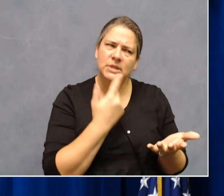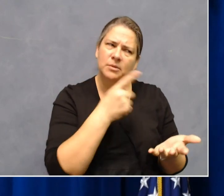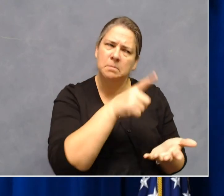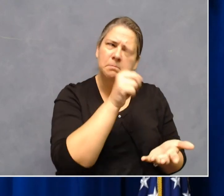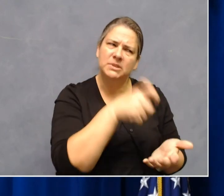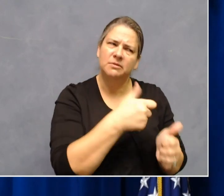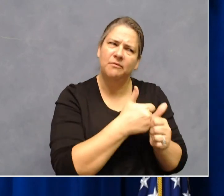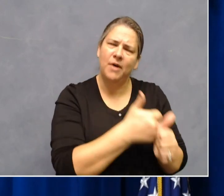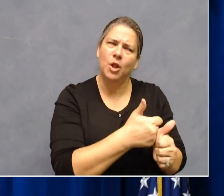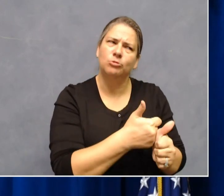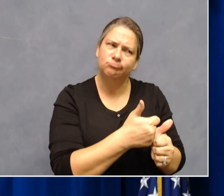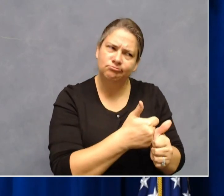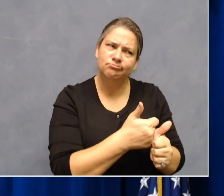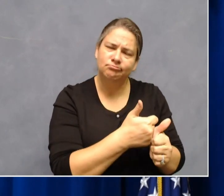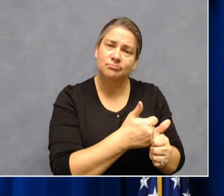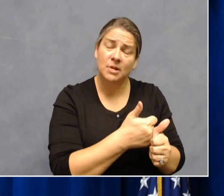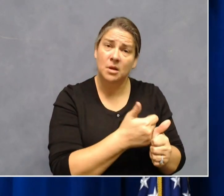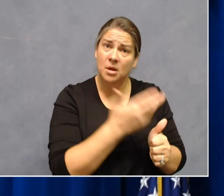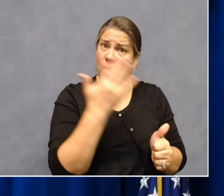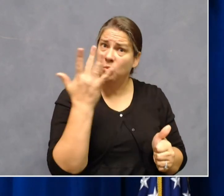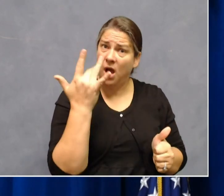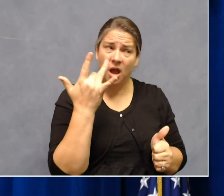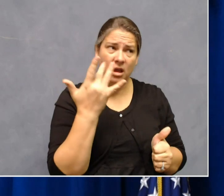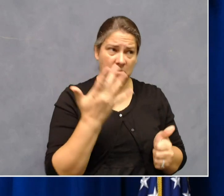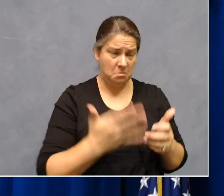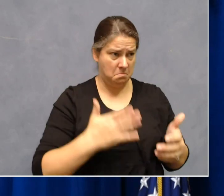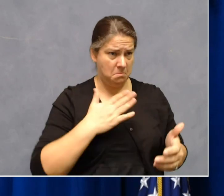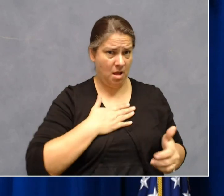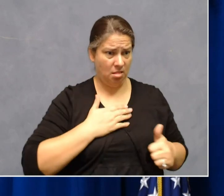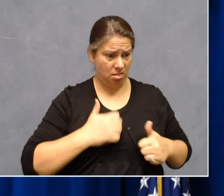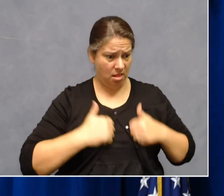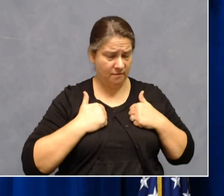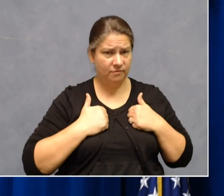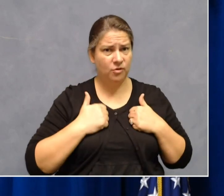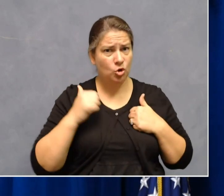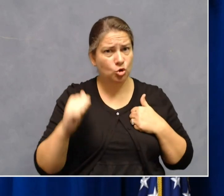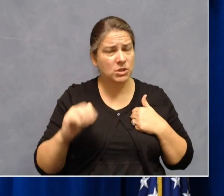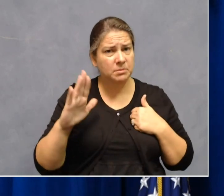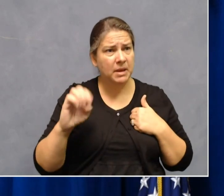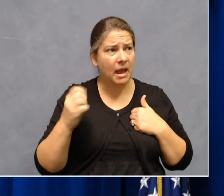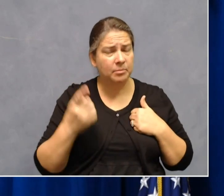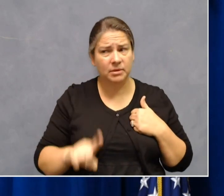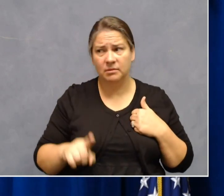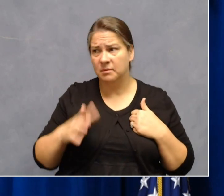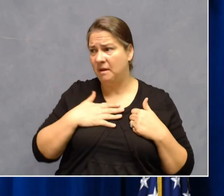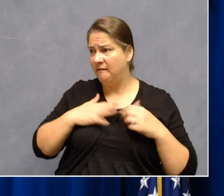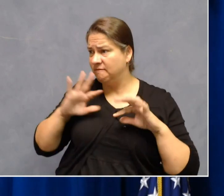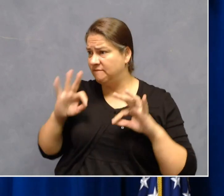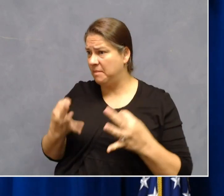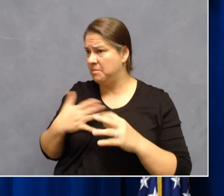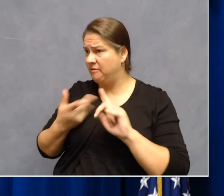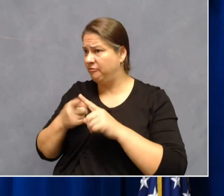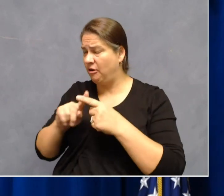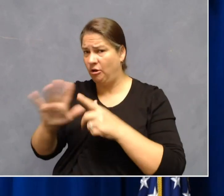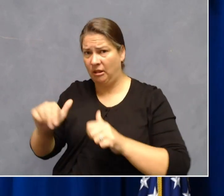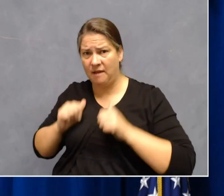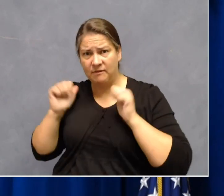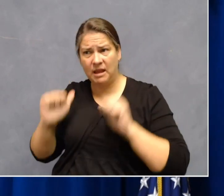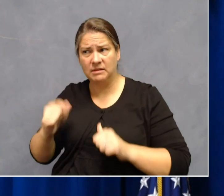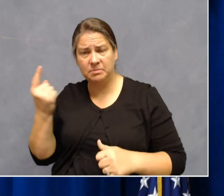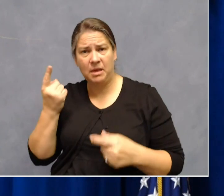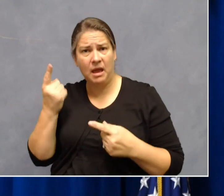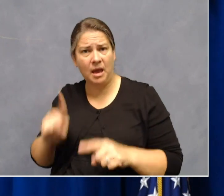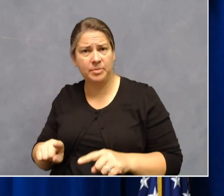your life or your family member's life that's impacted. So all we're asking people to do is follow those top 10